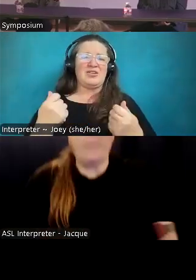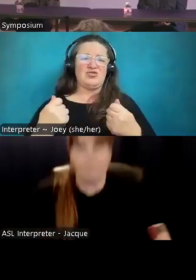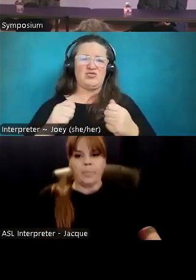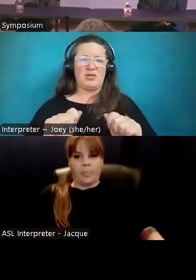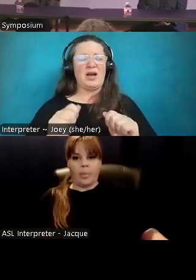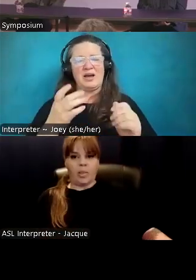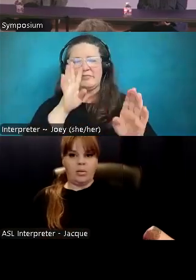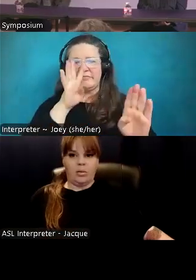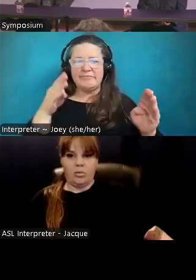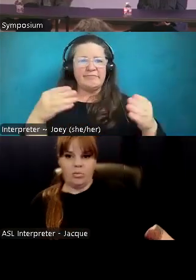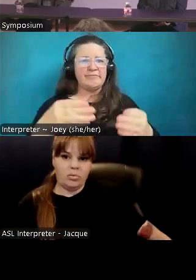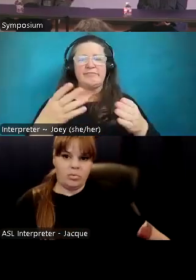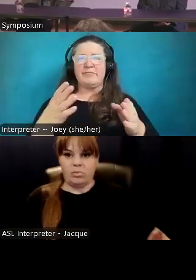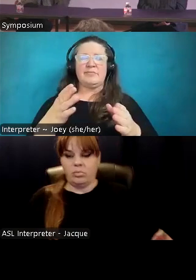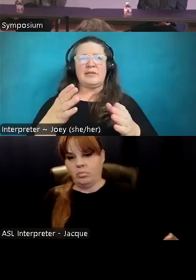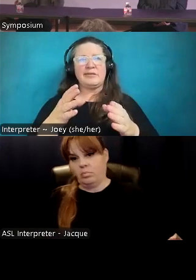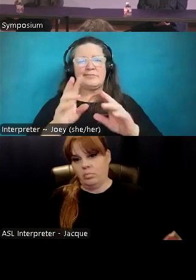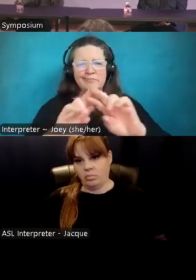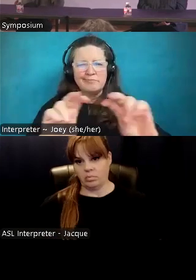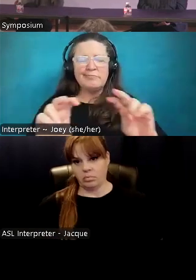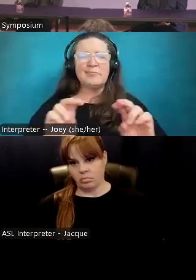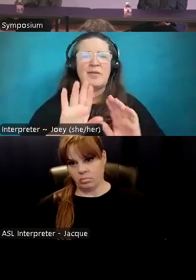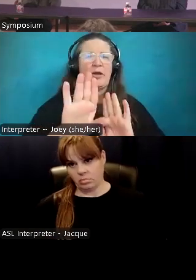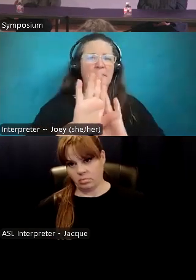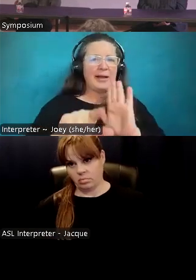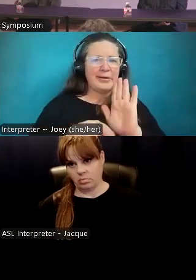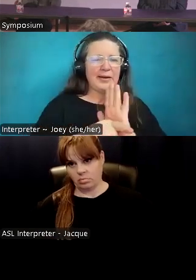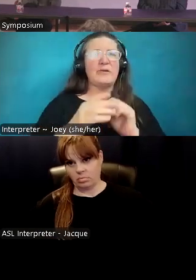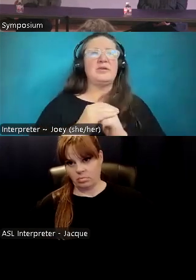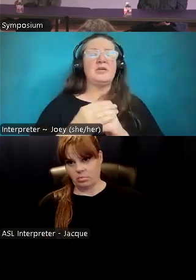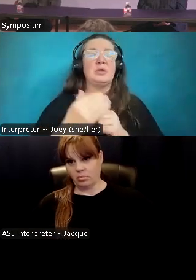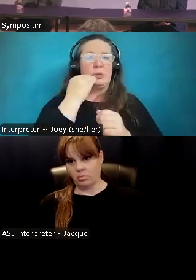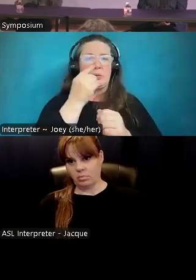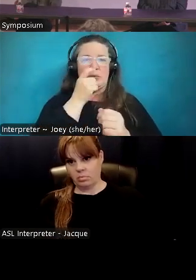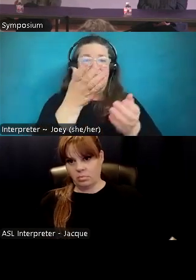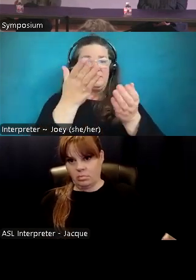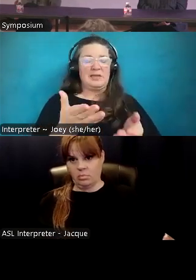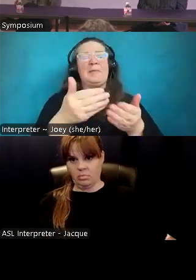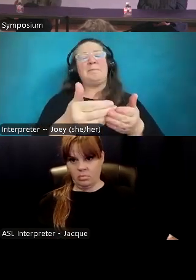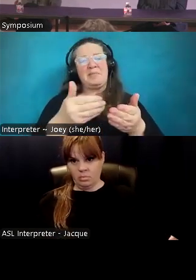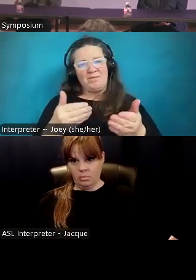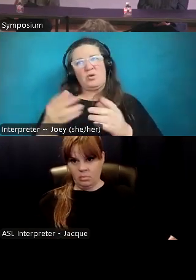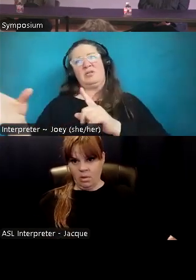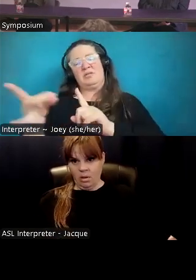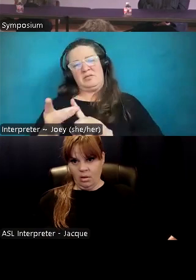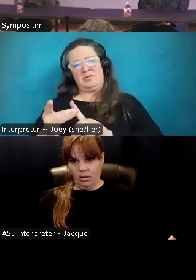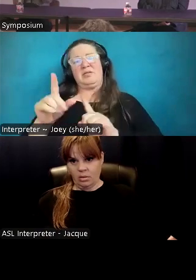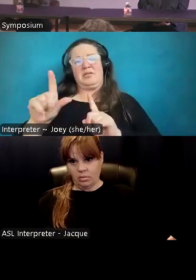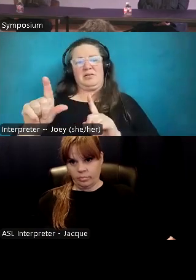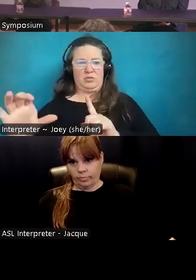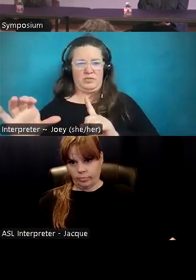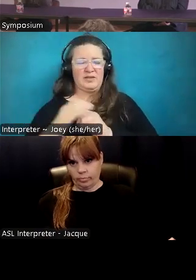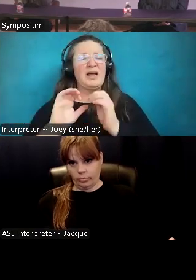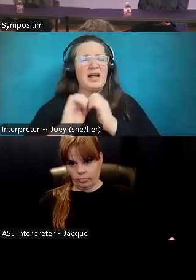understand what factors are in play before you got COVID and how that might affect your